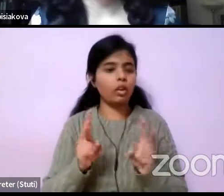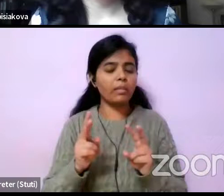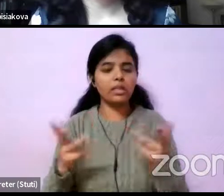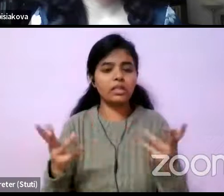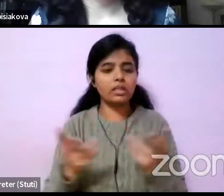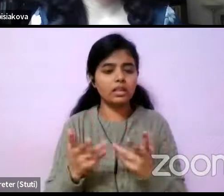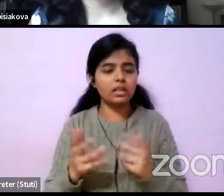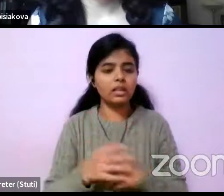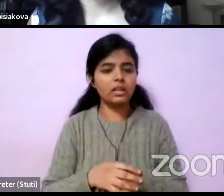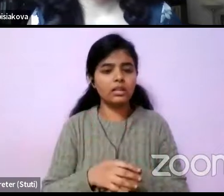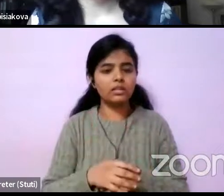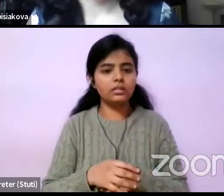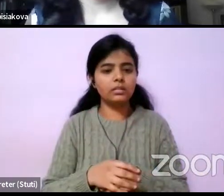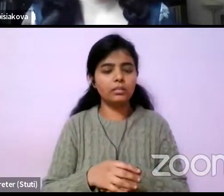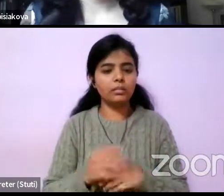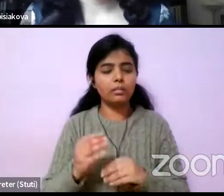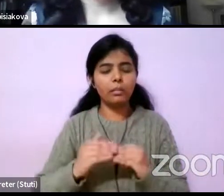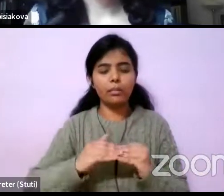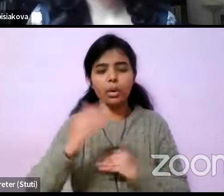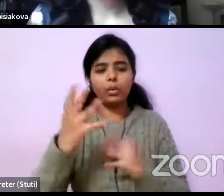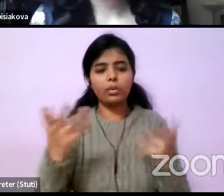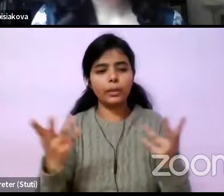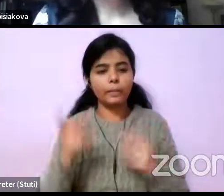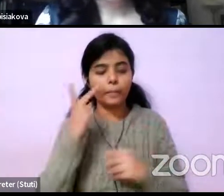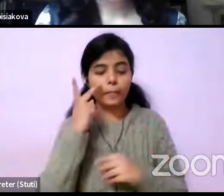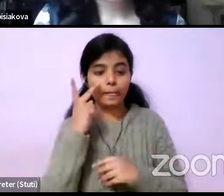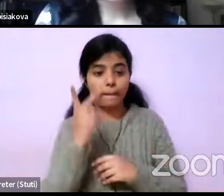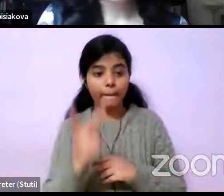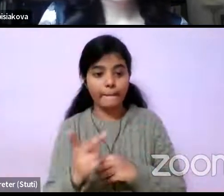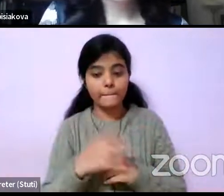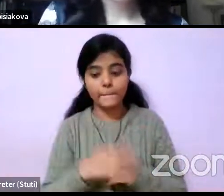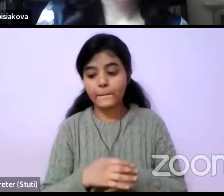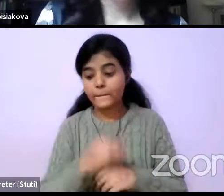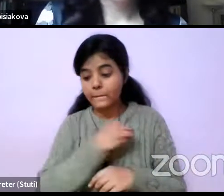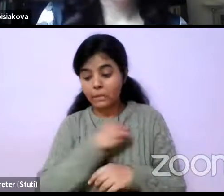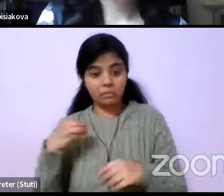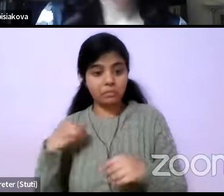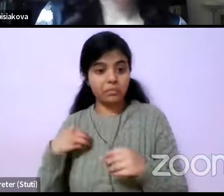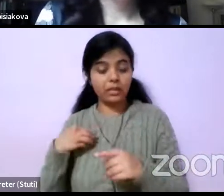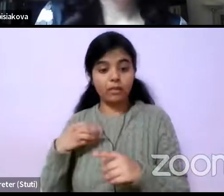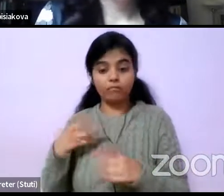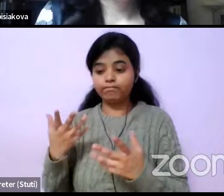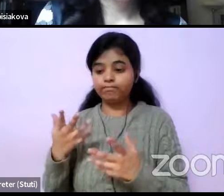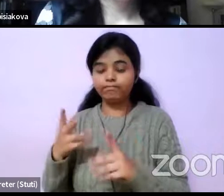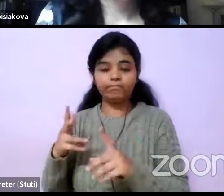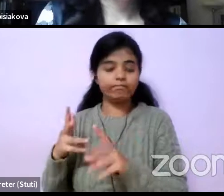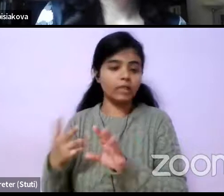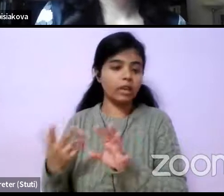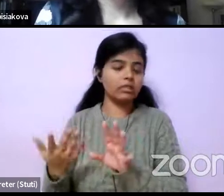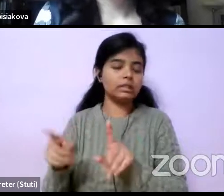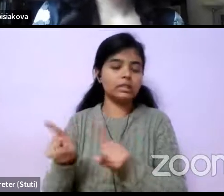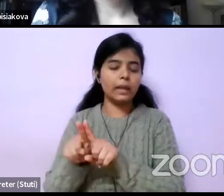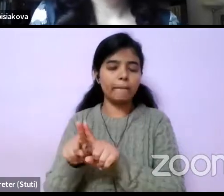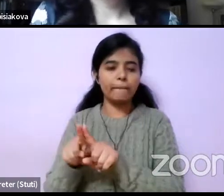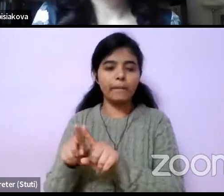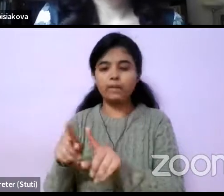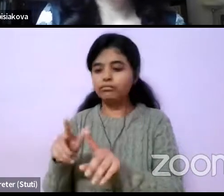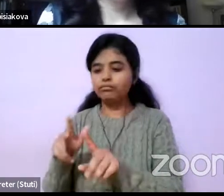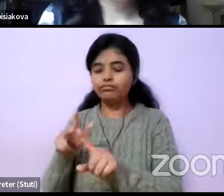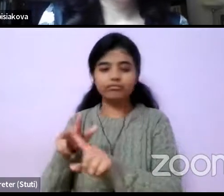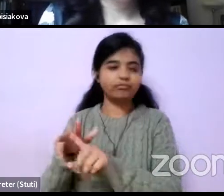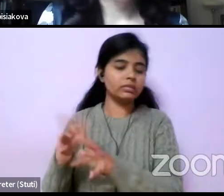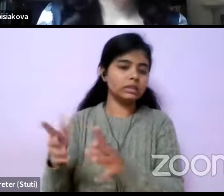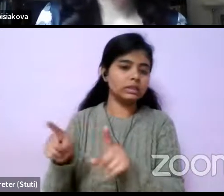clearly is, while we are looking at, say, medical interventions, or we are looking at policy